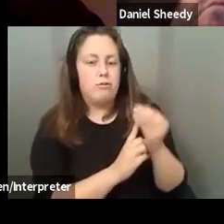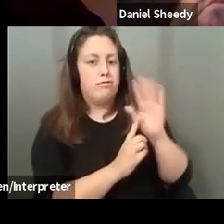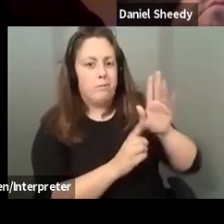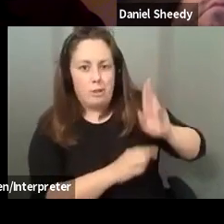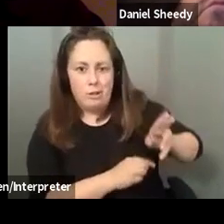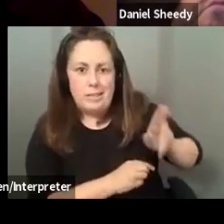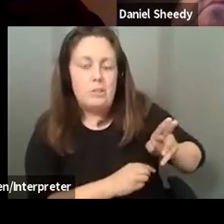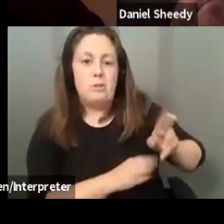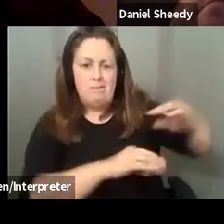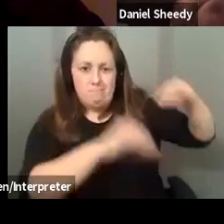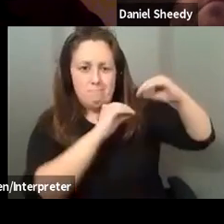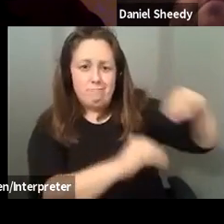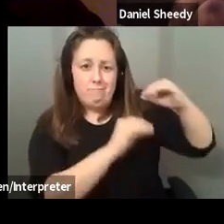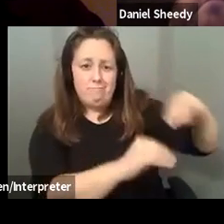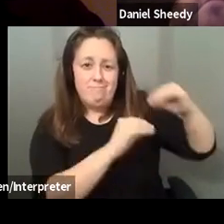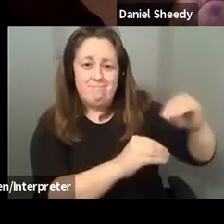They were the grand prize winner